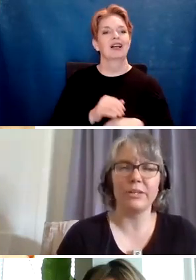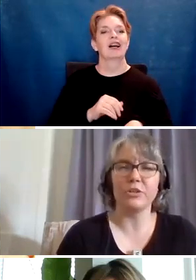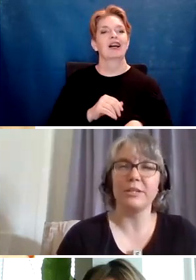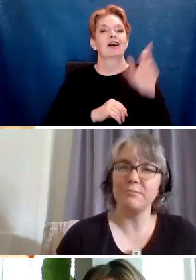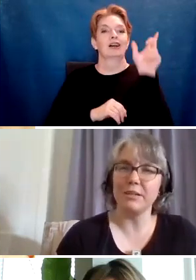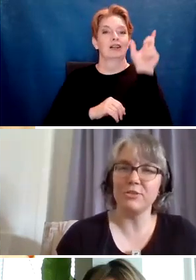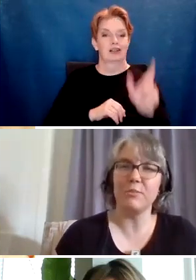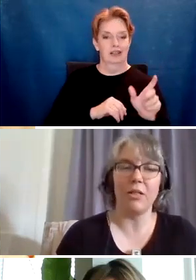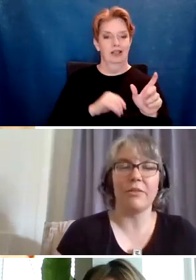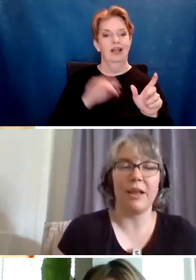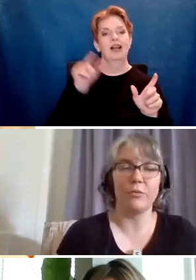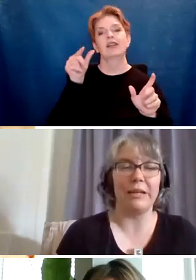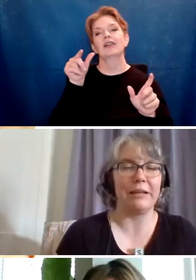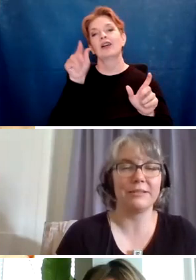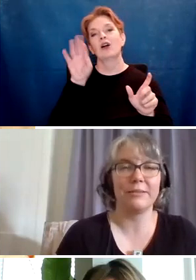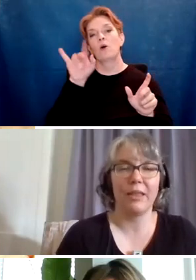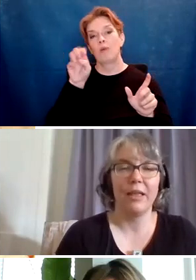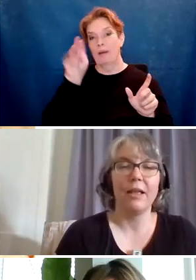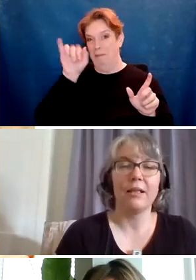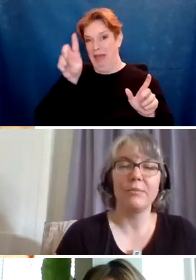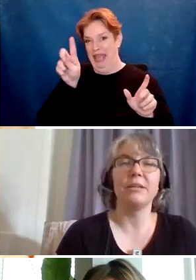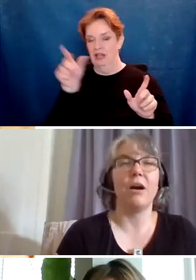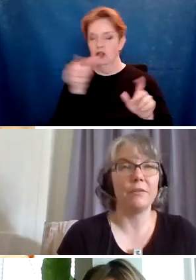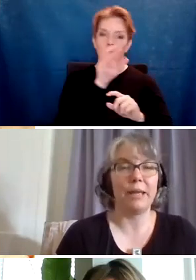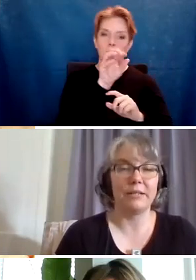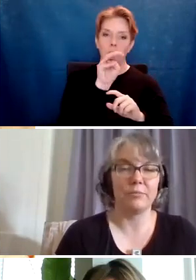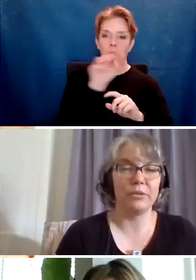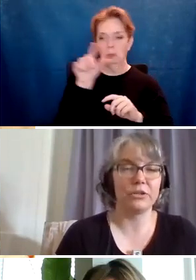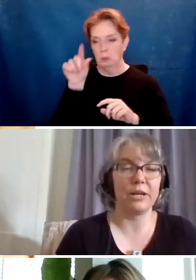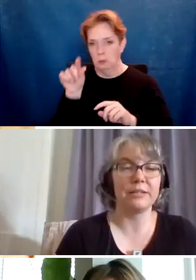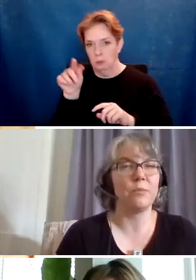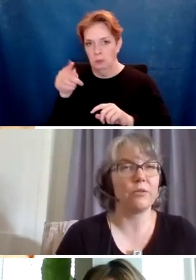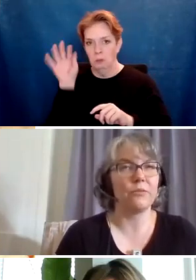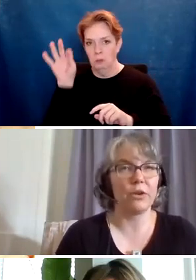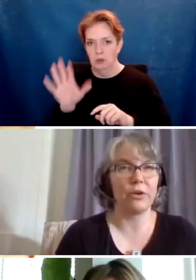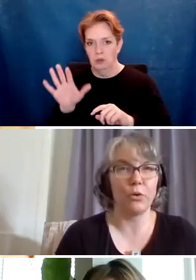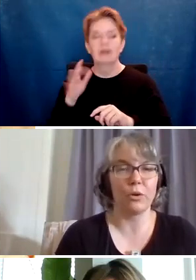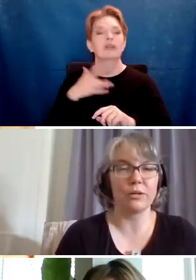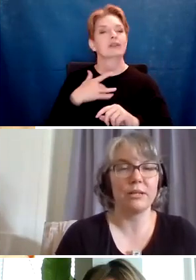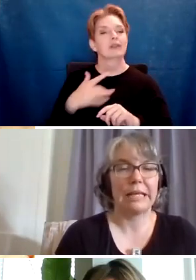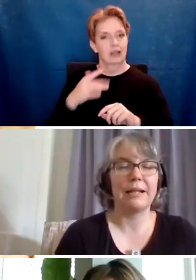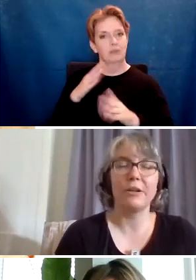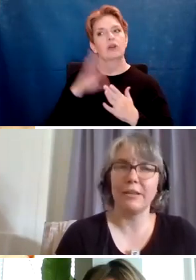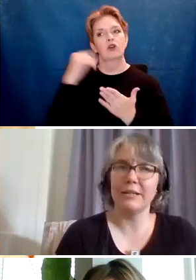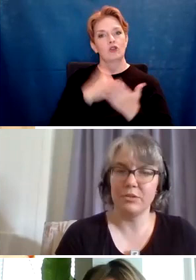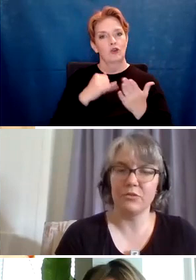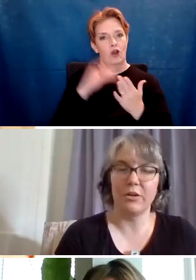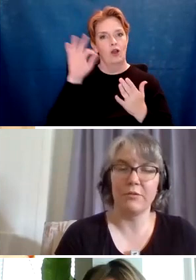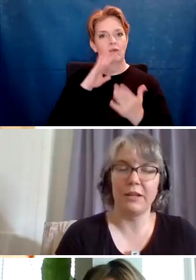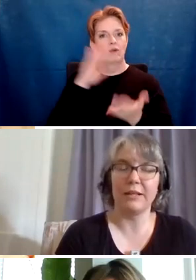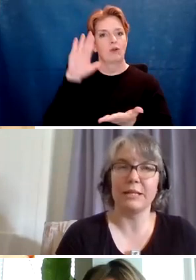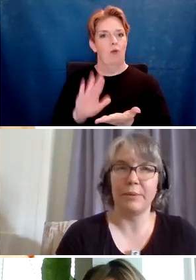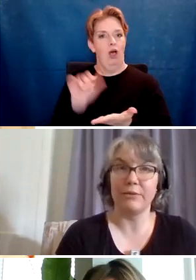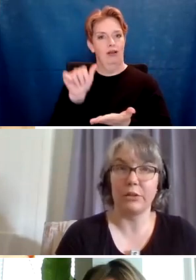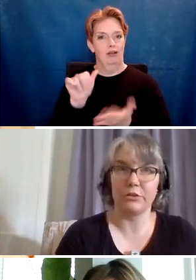the preacher is much smaller than everyone else. Clementine often painted the preacher as a smaller figure in her works, clearly demonstrating